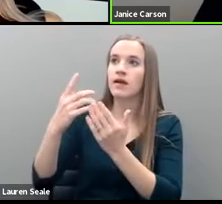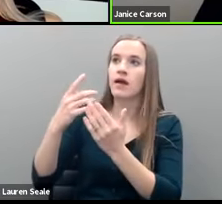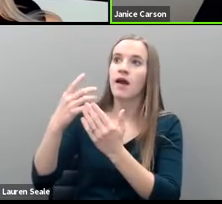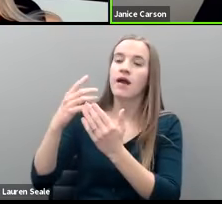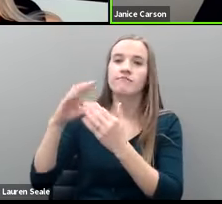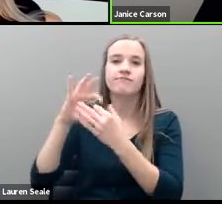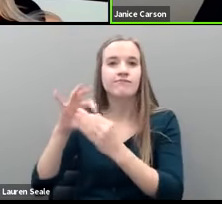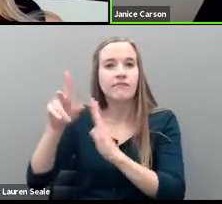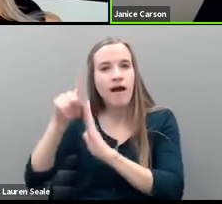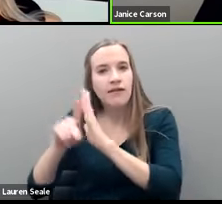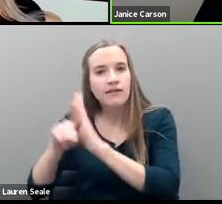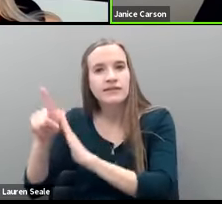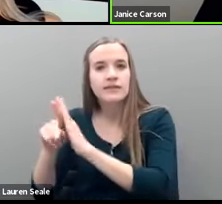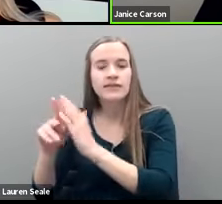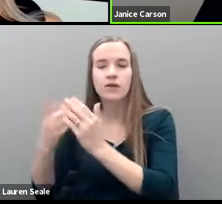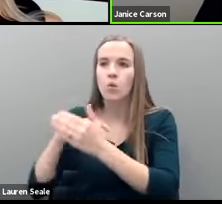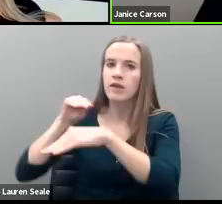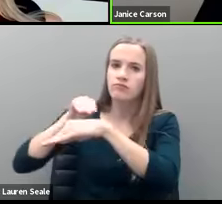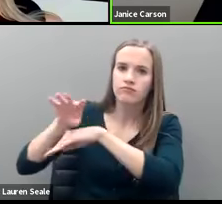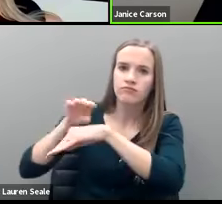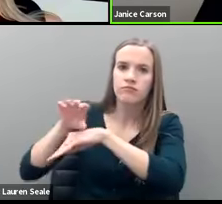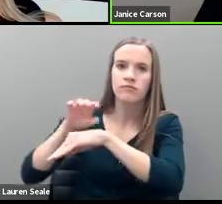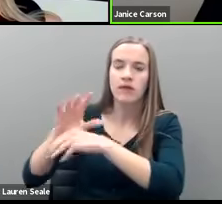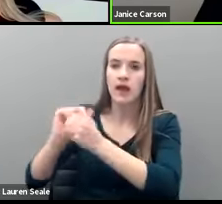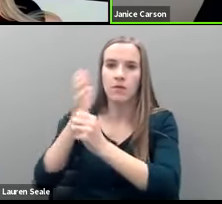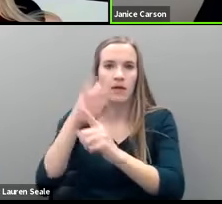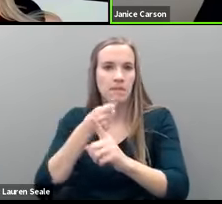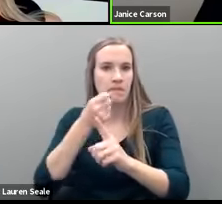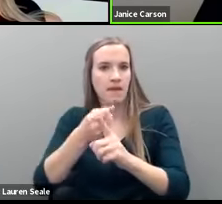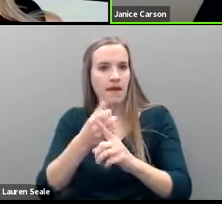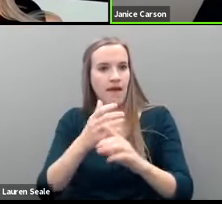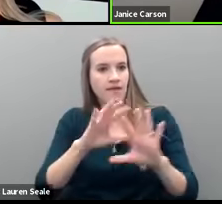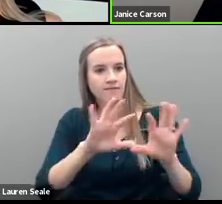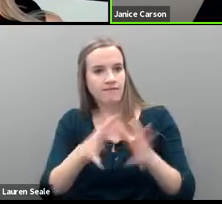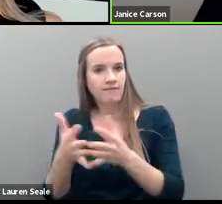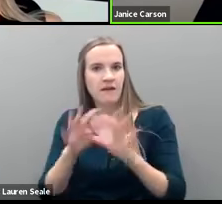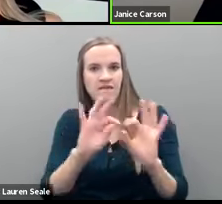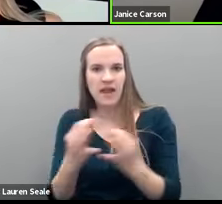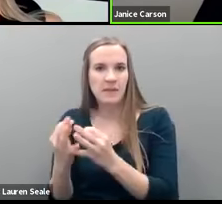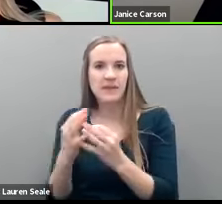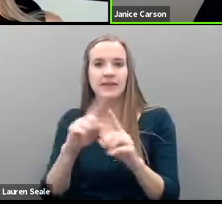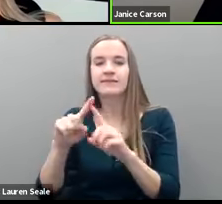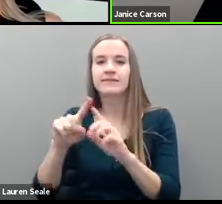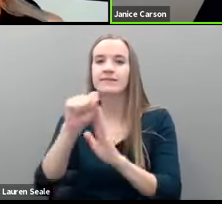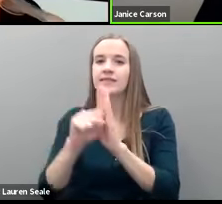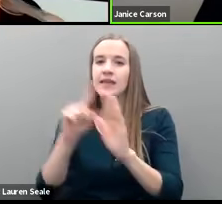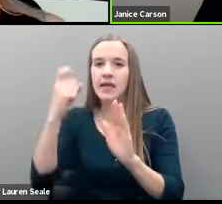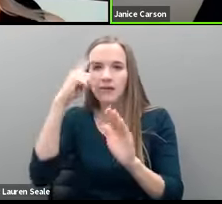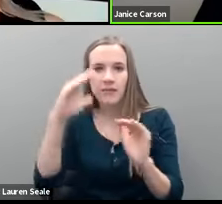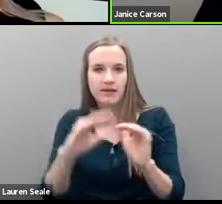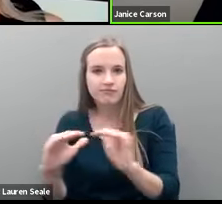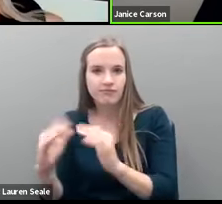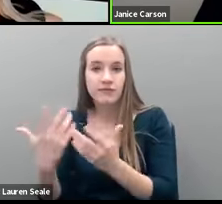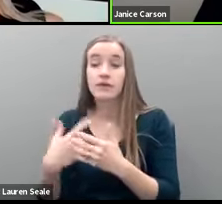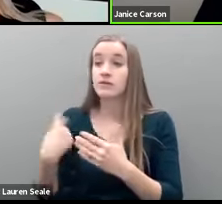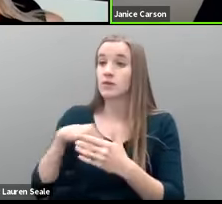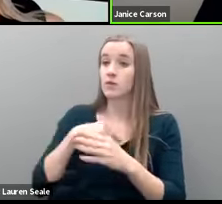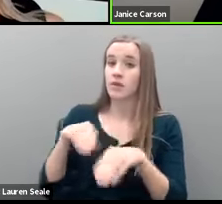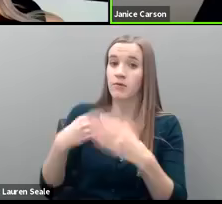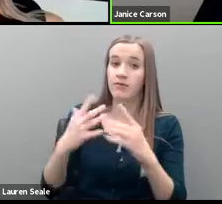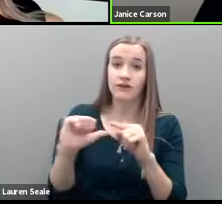to agencies, to individuals, for families and state government. So with that, we do training, we do technical assistance,